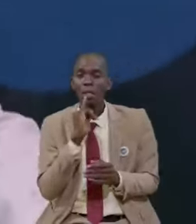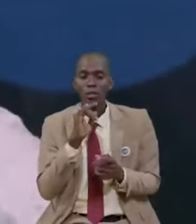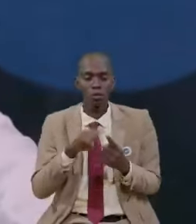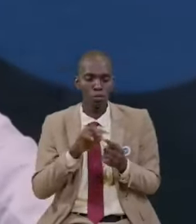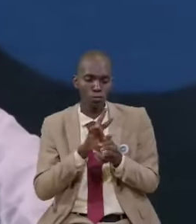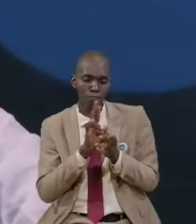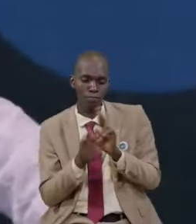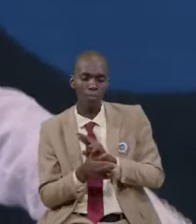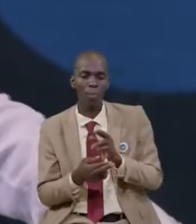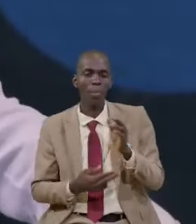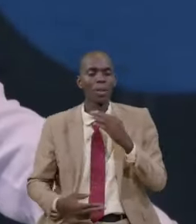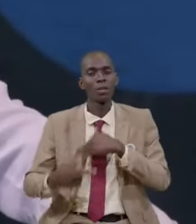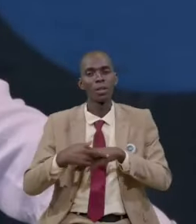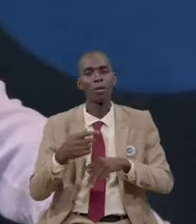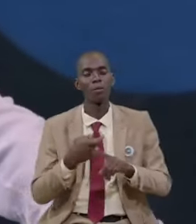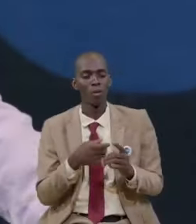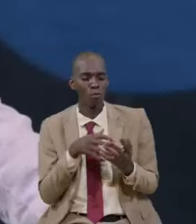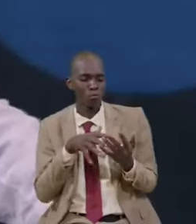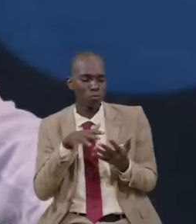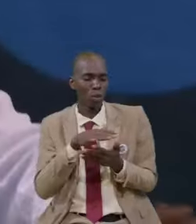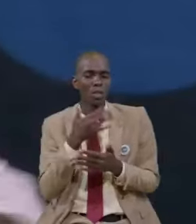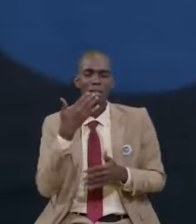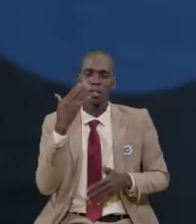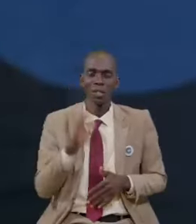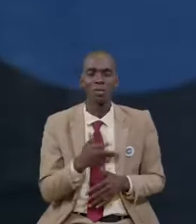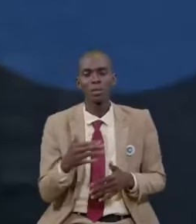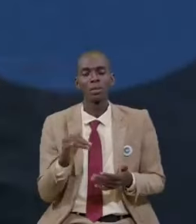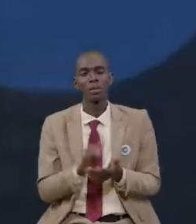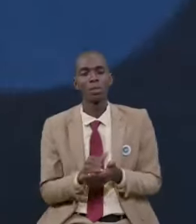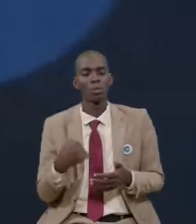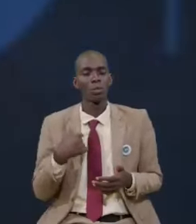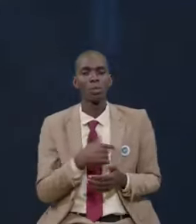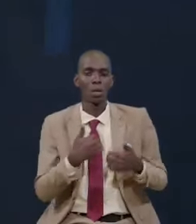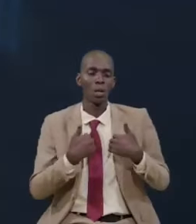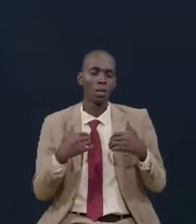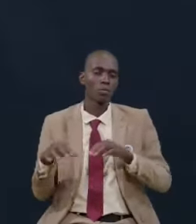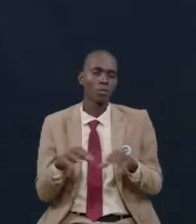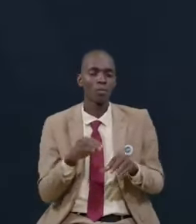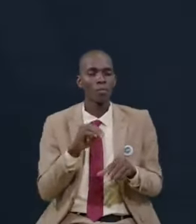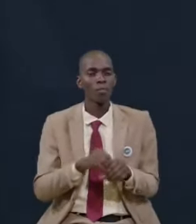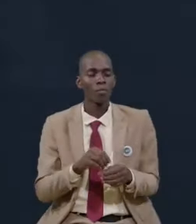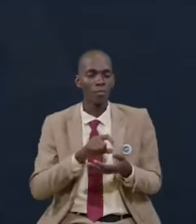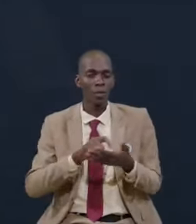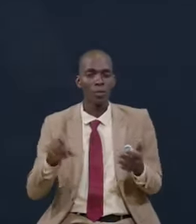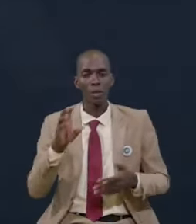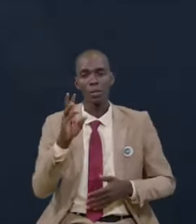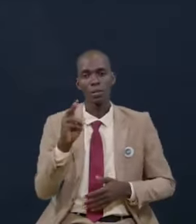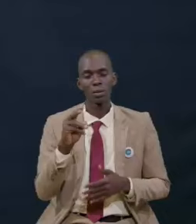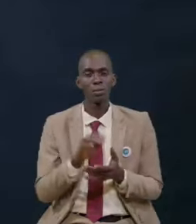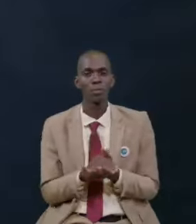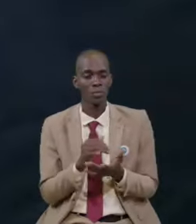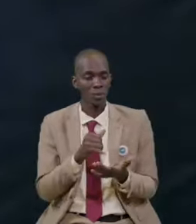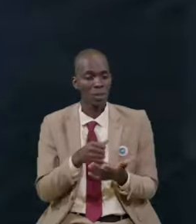evil things that we have done. Look at verse 16. In verse 16, it tells us,